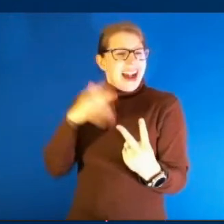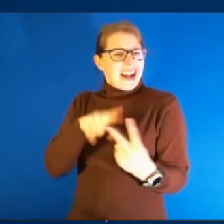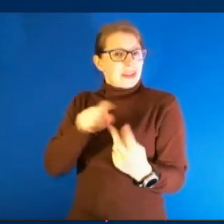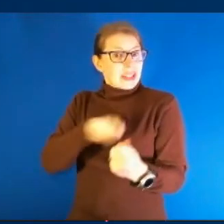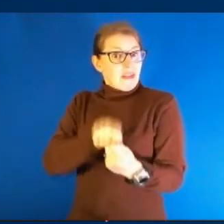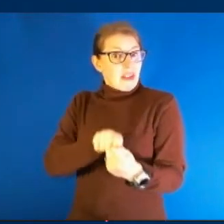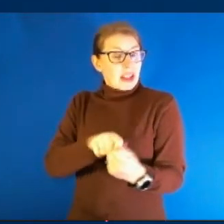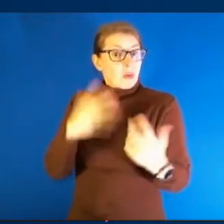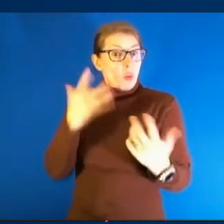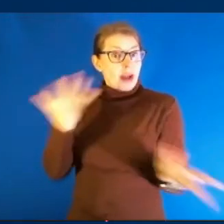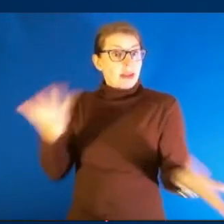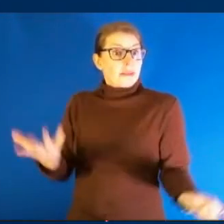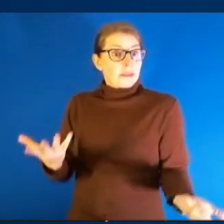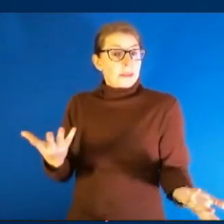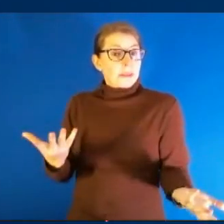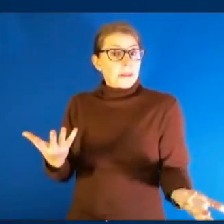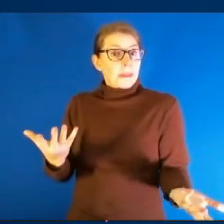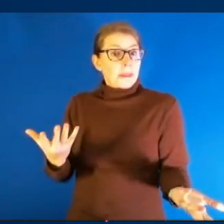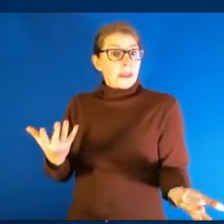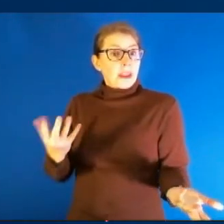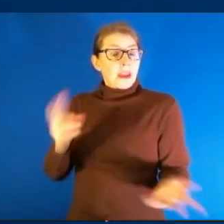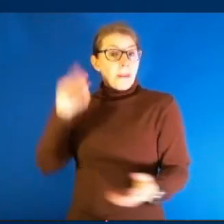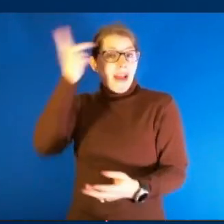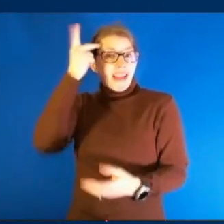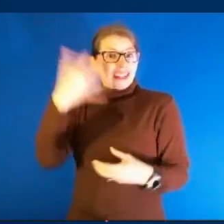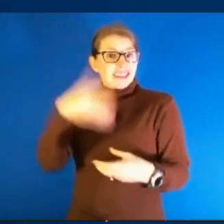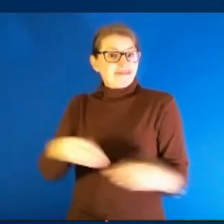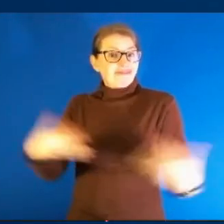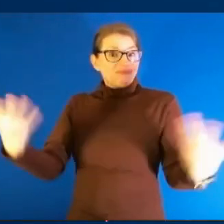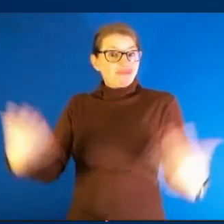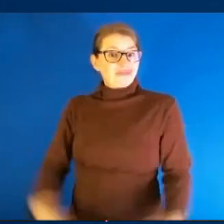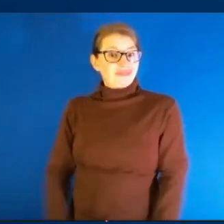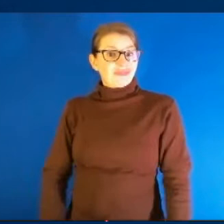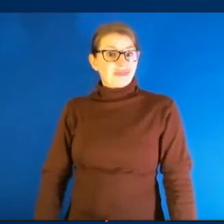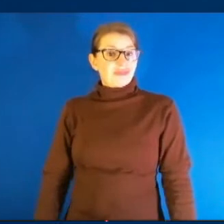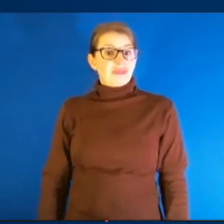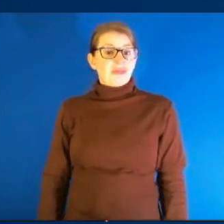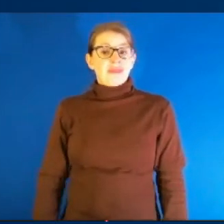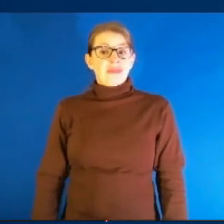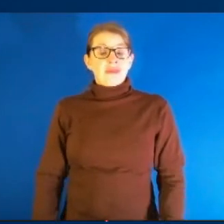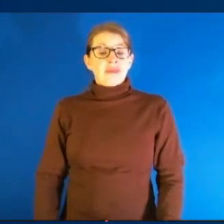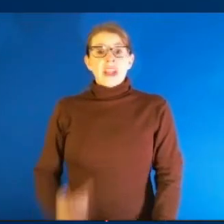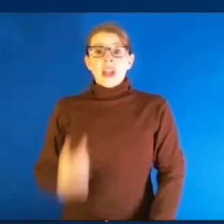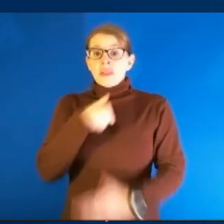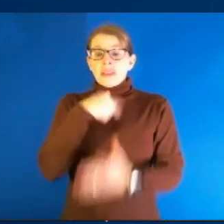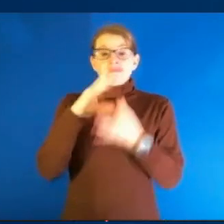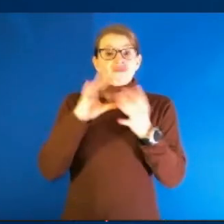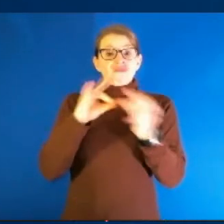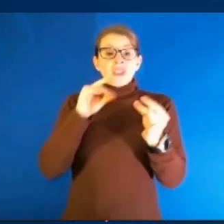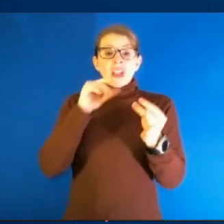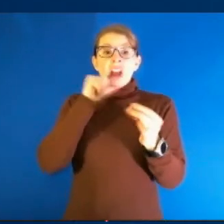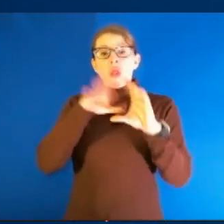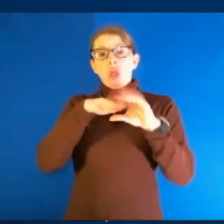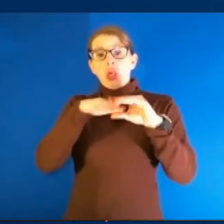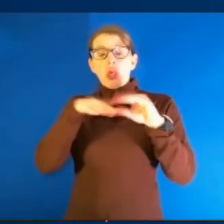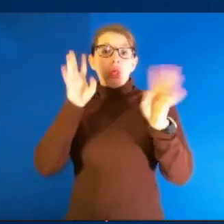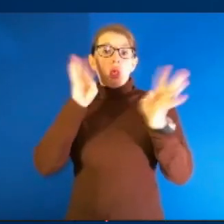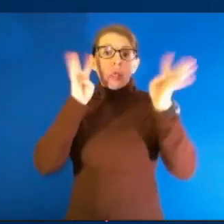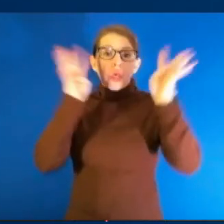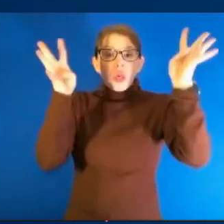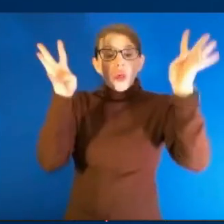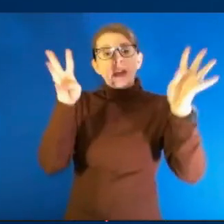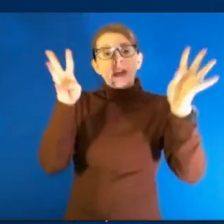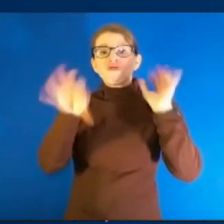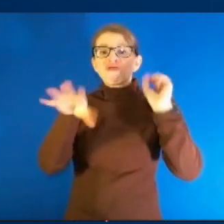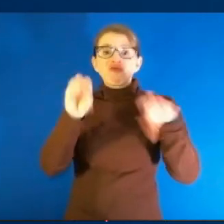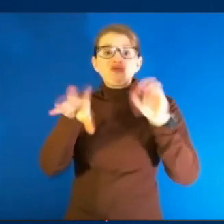is because, you see, that's politics. And we've said we're not going to flap with the truth and jack with the truth and flap